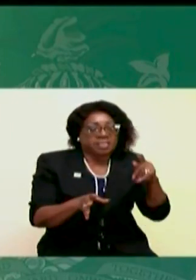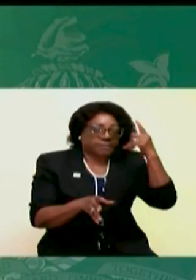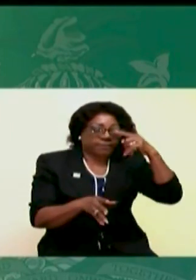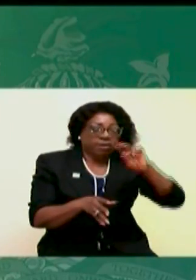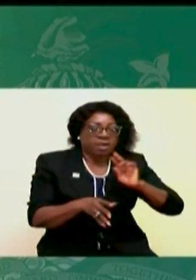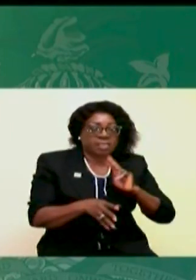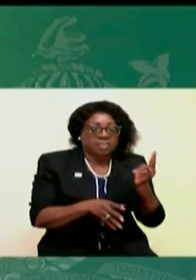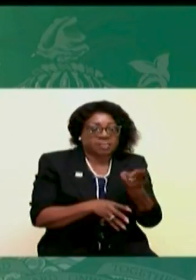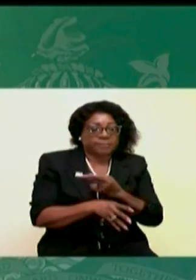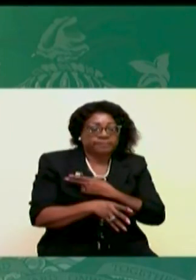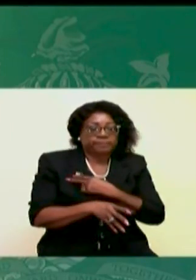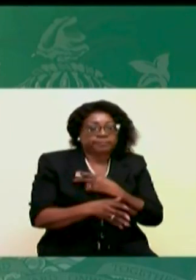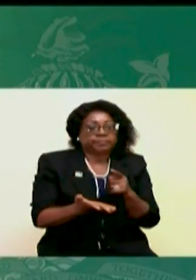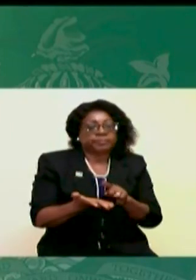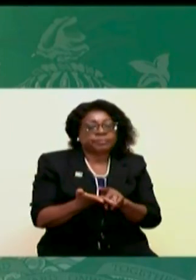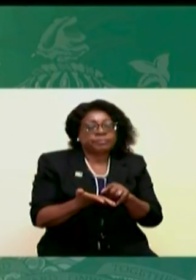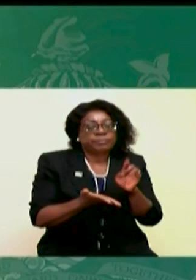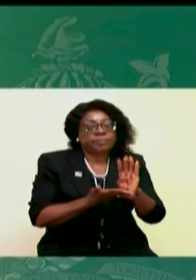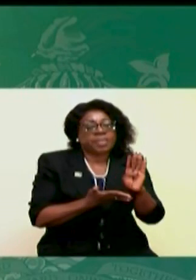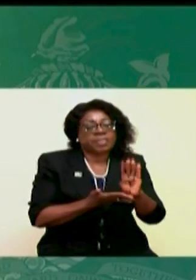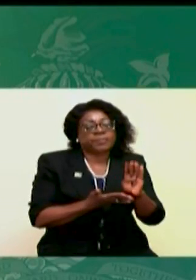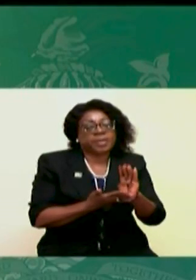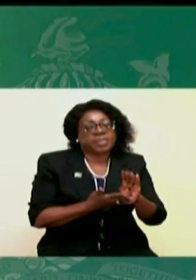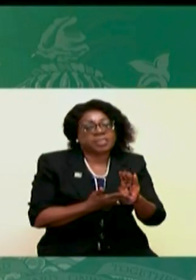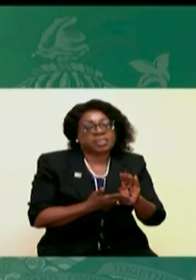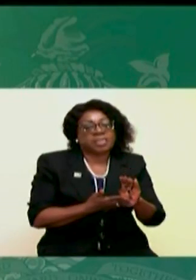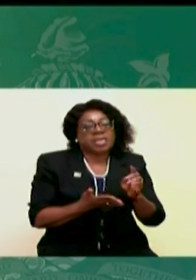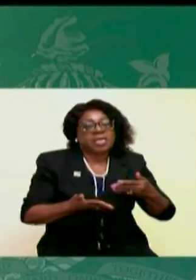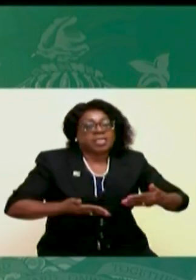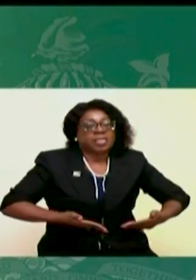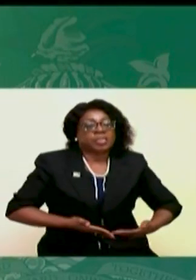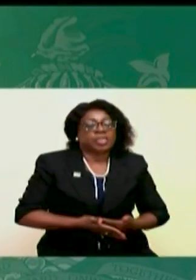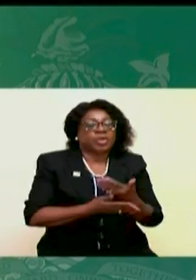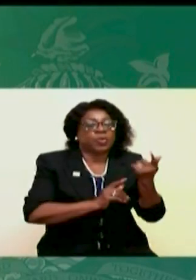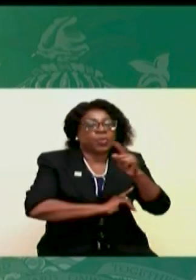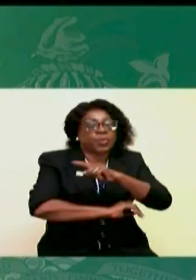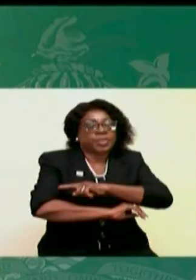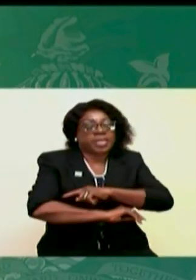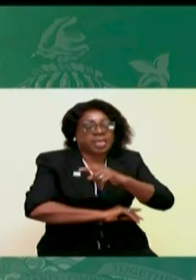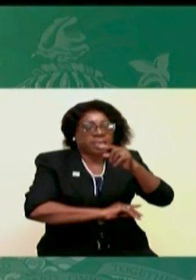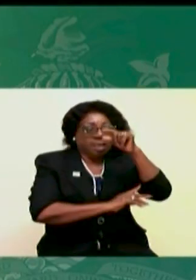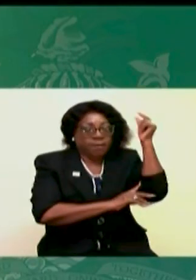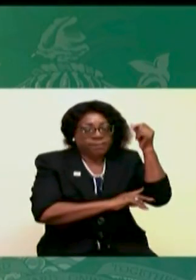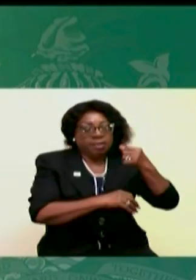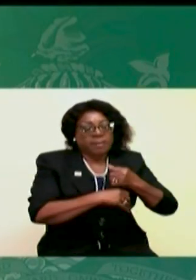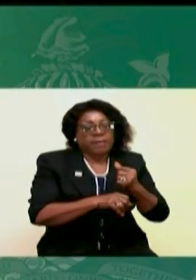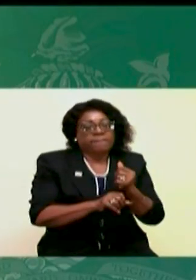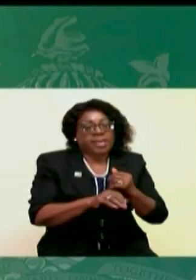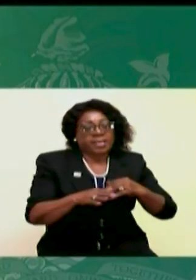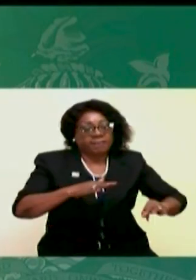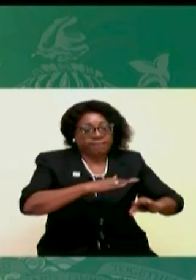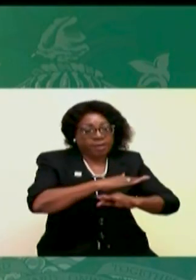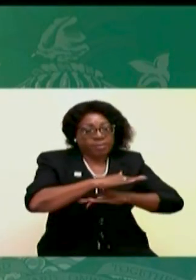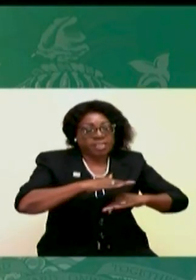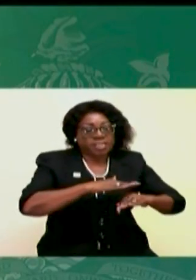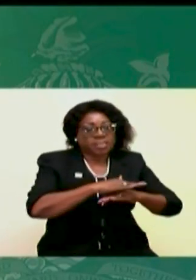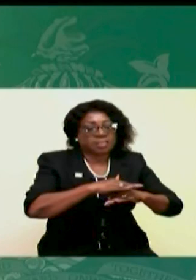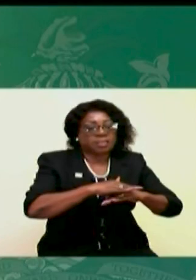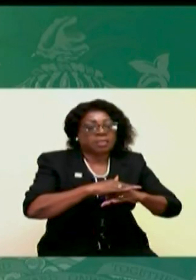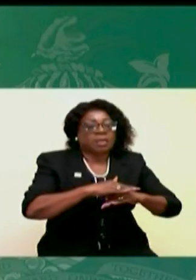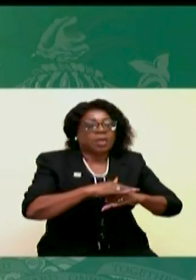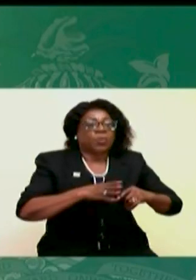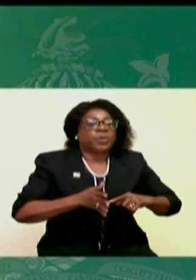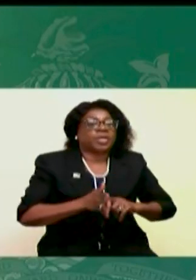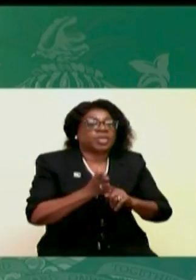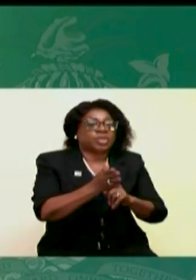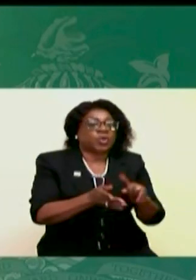this budget presentation, Madam Speaker, this New Day government lays the framework for our steady course. We can show where